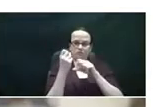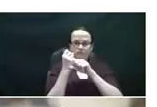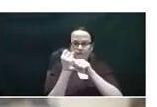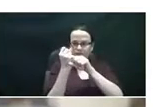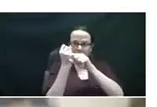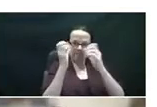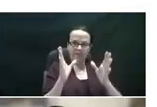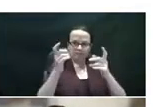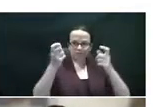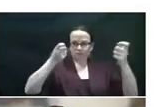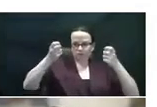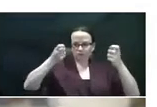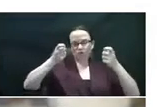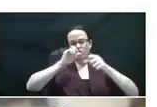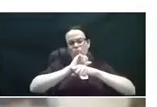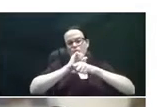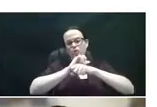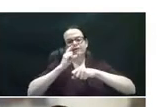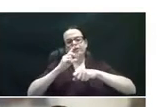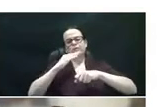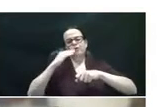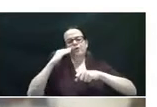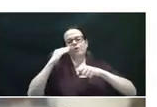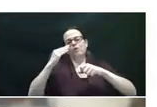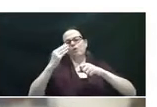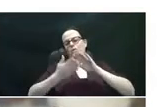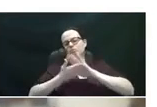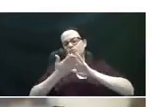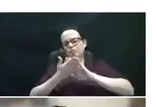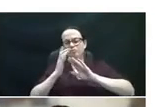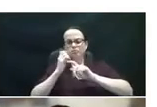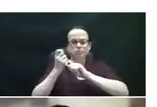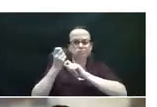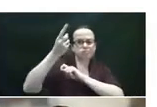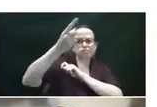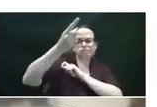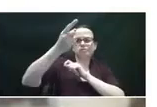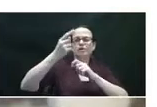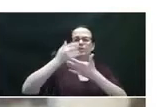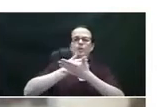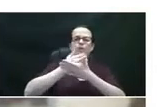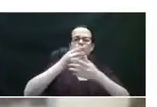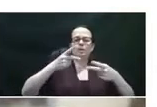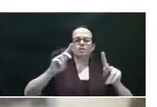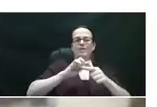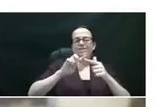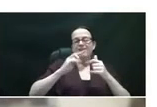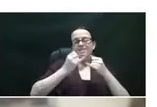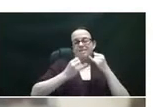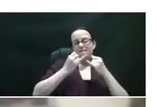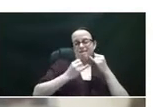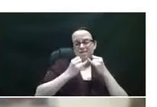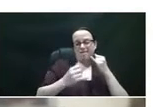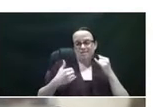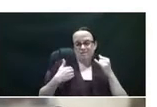control who are working towards that home run, working towards reaching their new goals and new opportunities. And down at the bottom, we